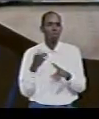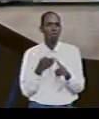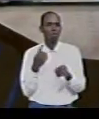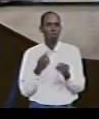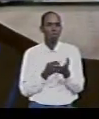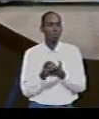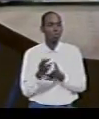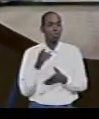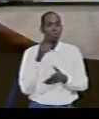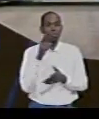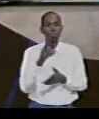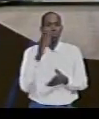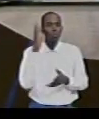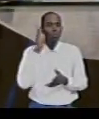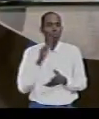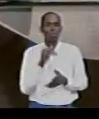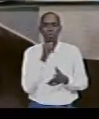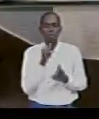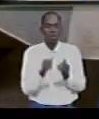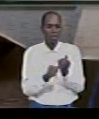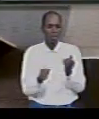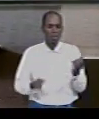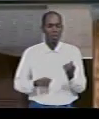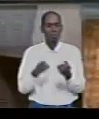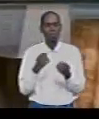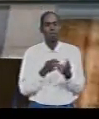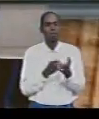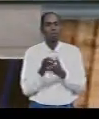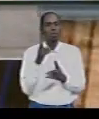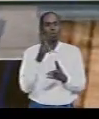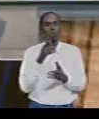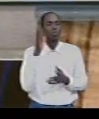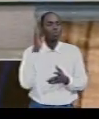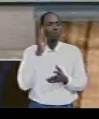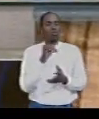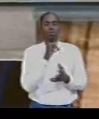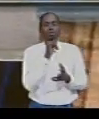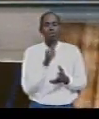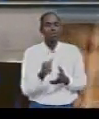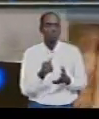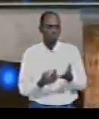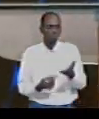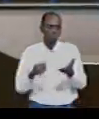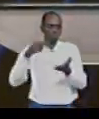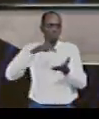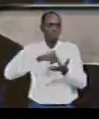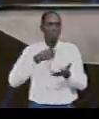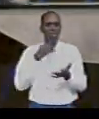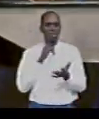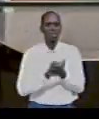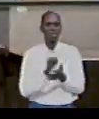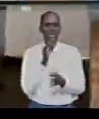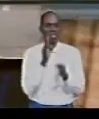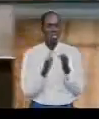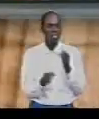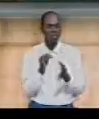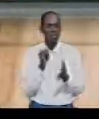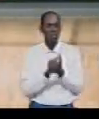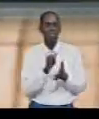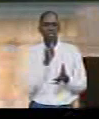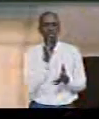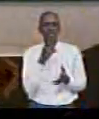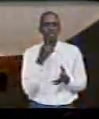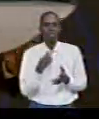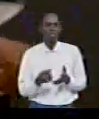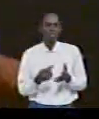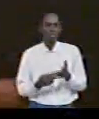not escape the truth. You will not get up and say, if that is the truth of salvation, if that is the